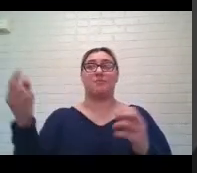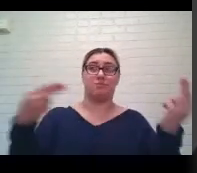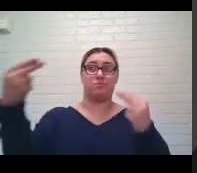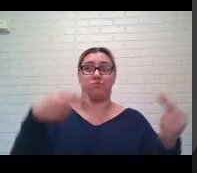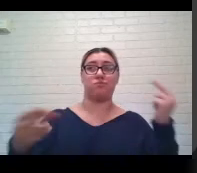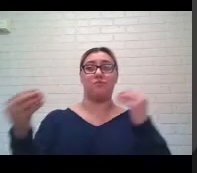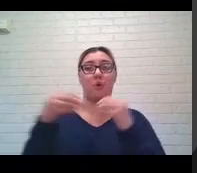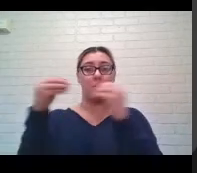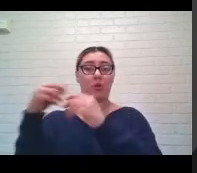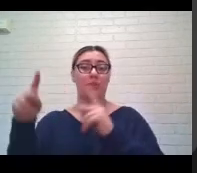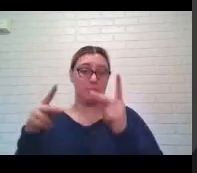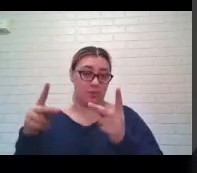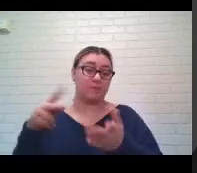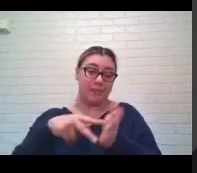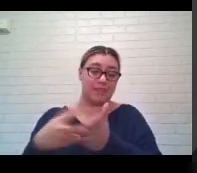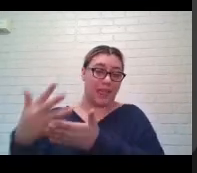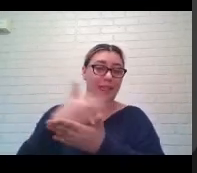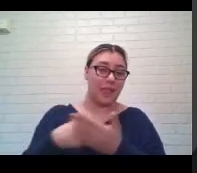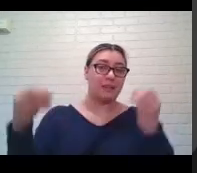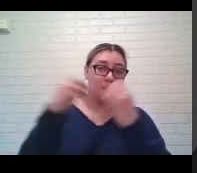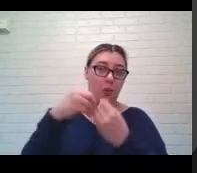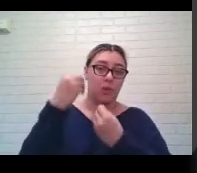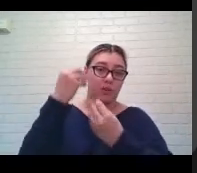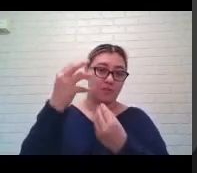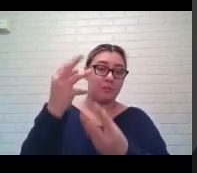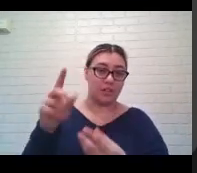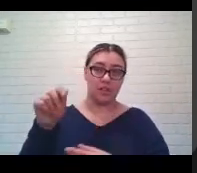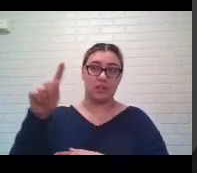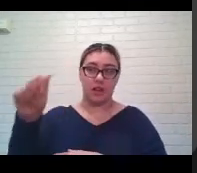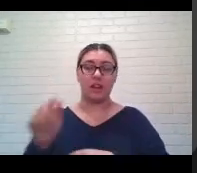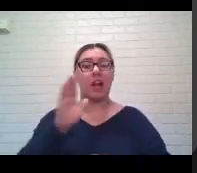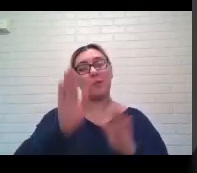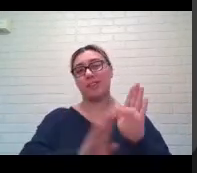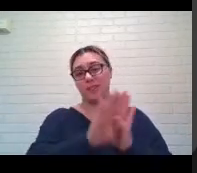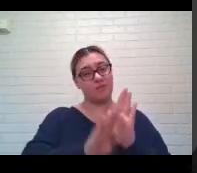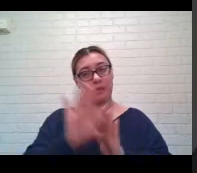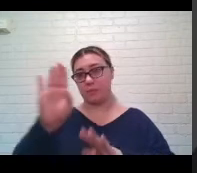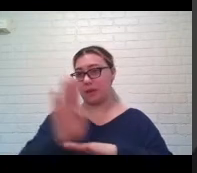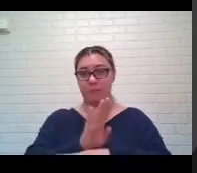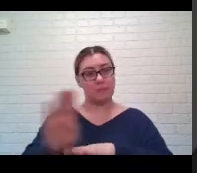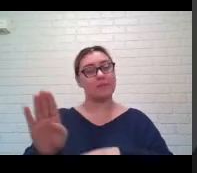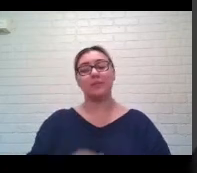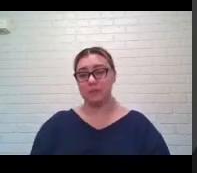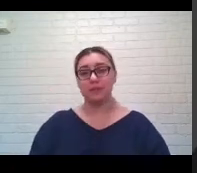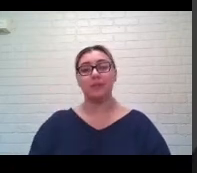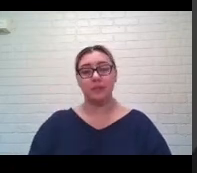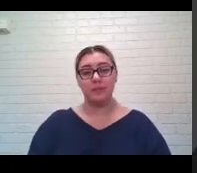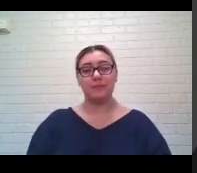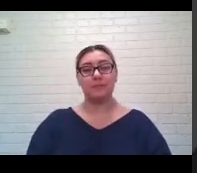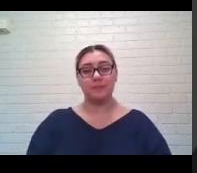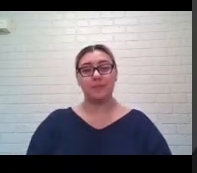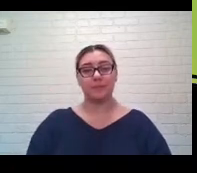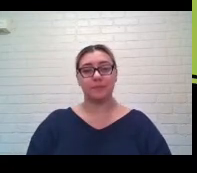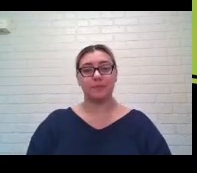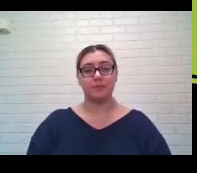more data. More data is going to help them build their business as you would know it. Now let's talk about